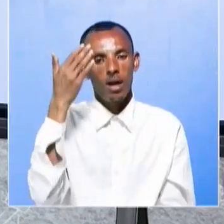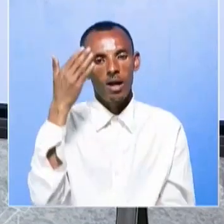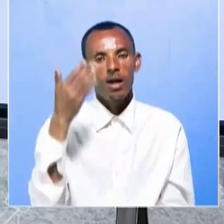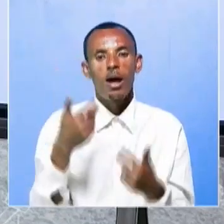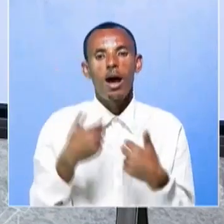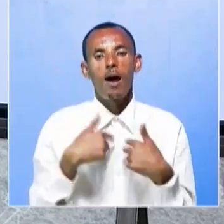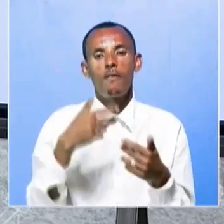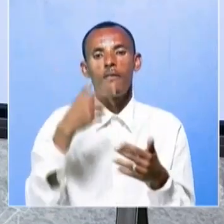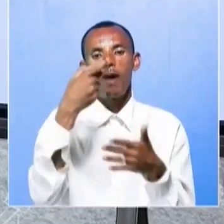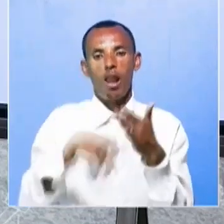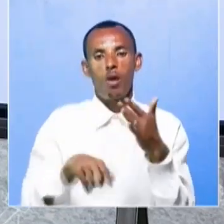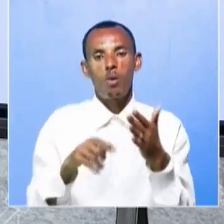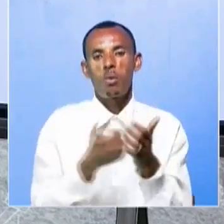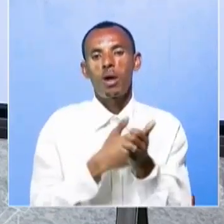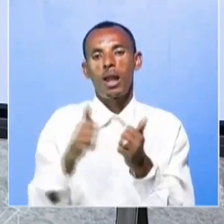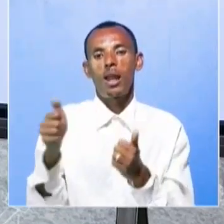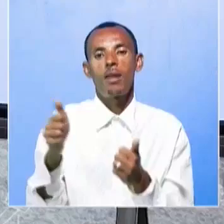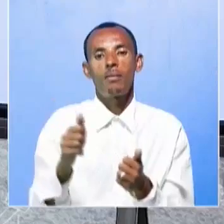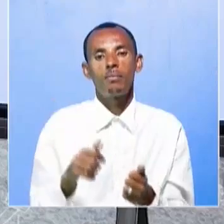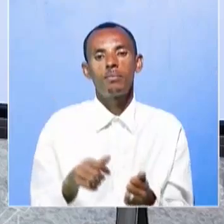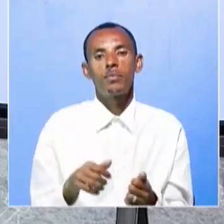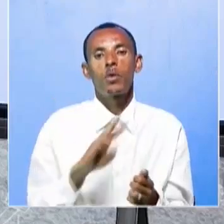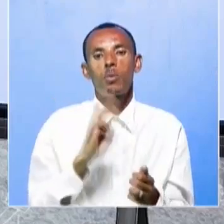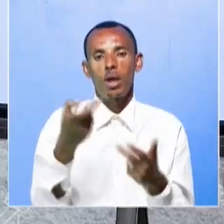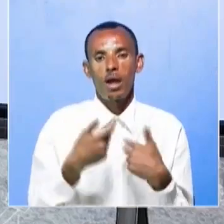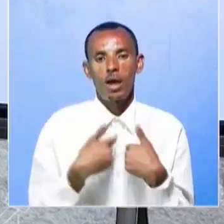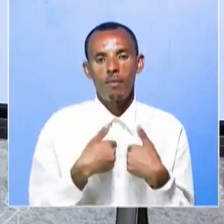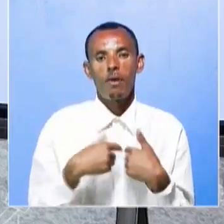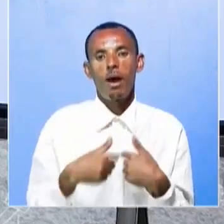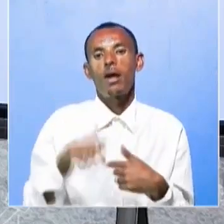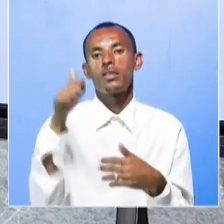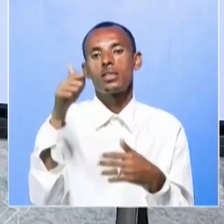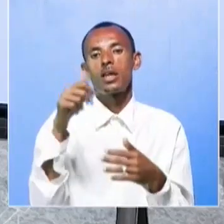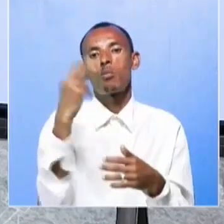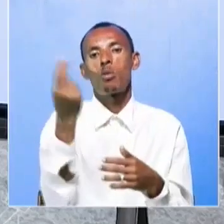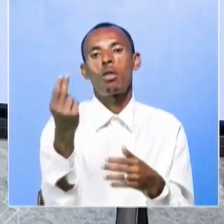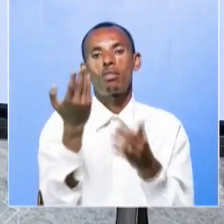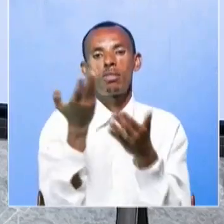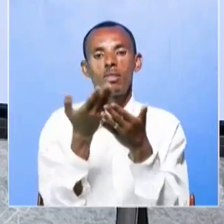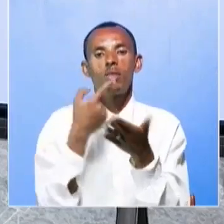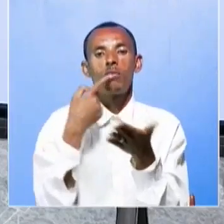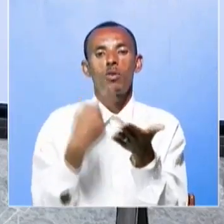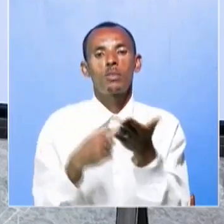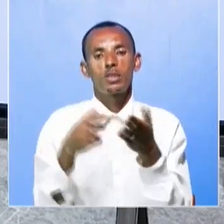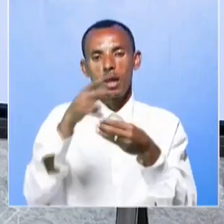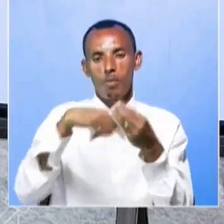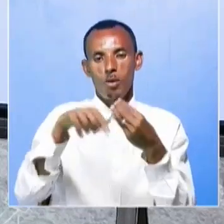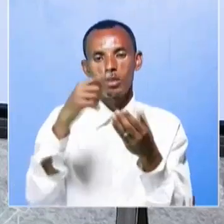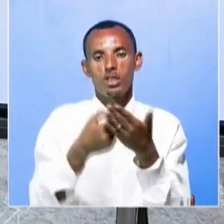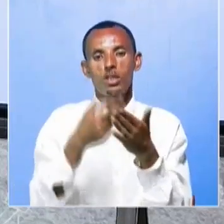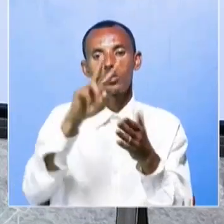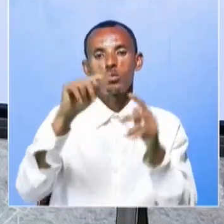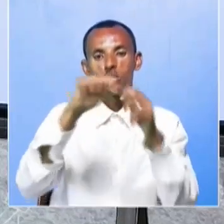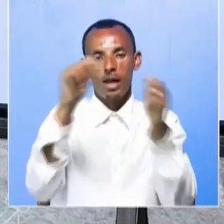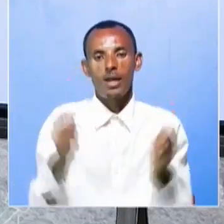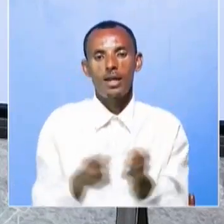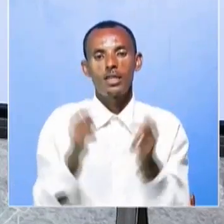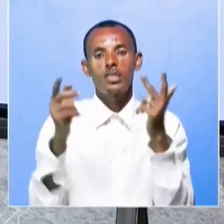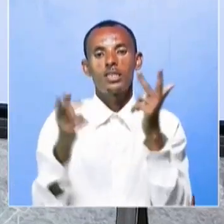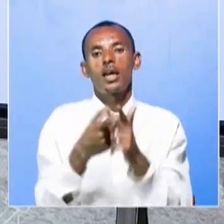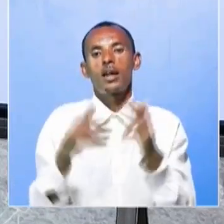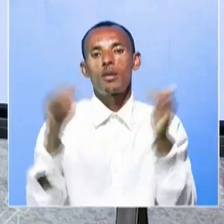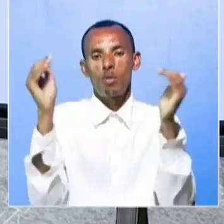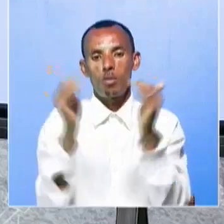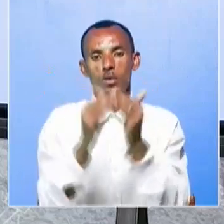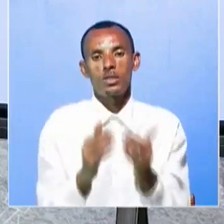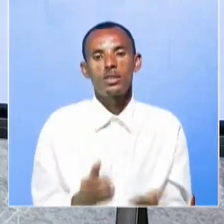we can jump it, right? Because we have another important information about these 2 triangles on the third proportion.